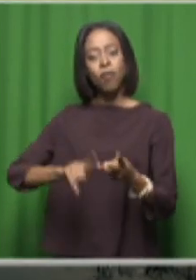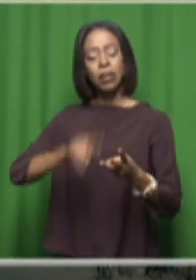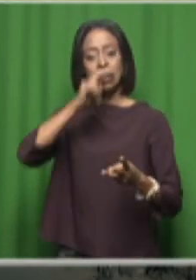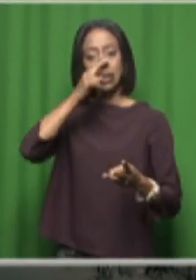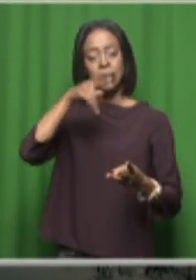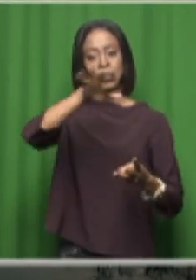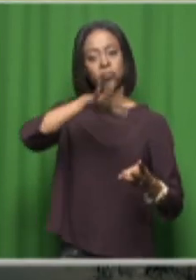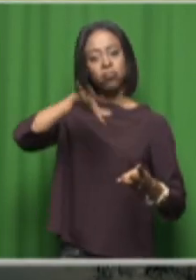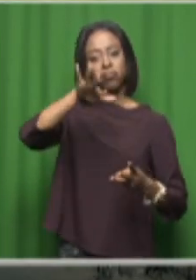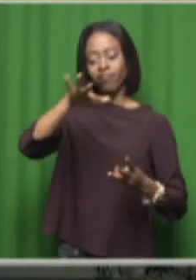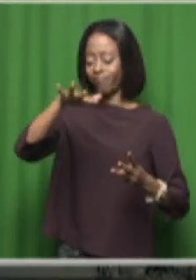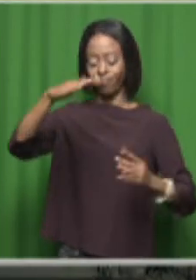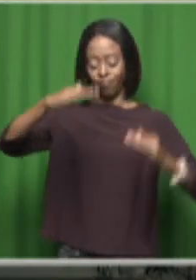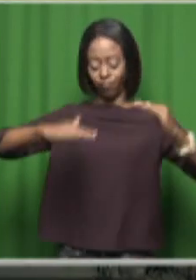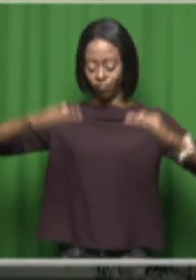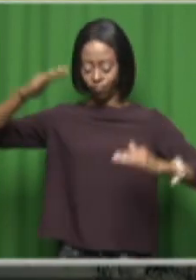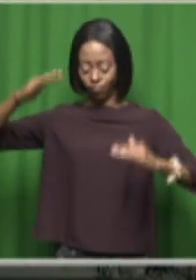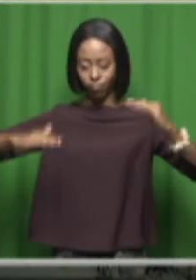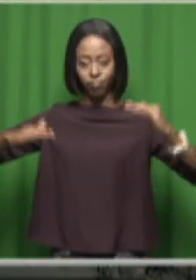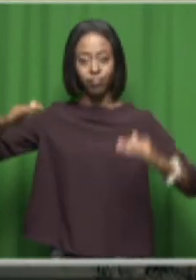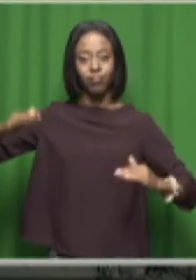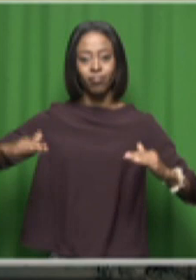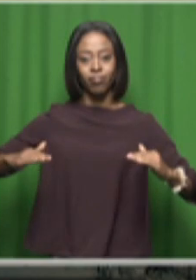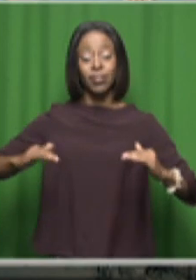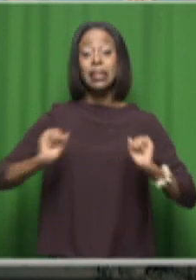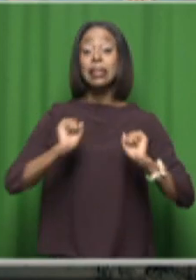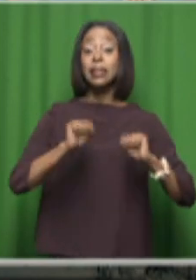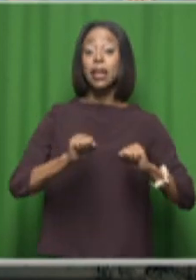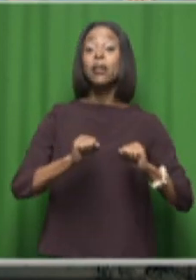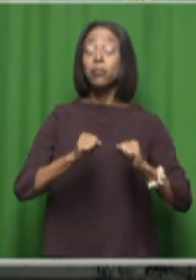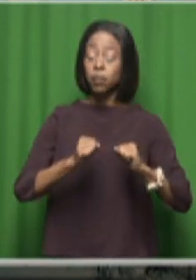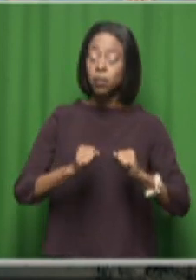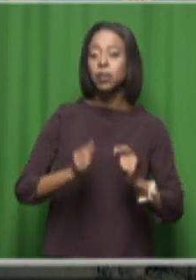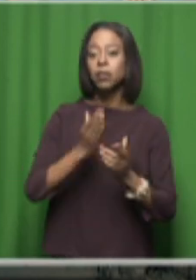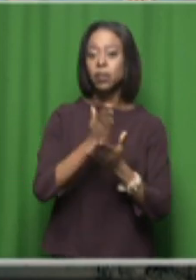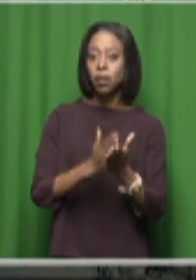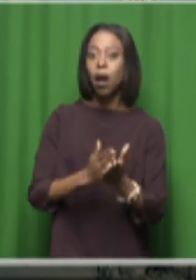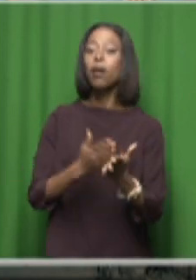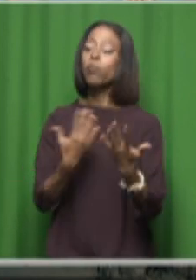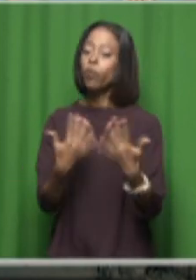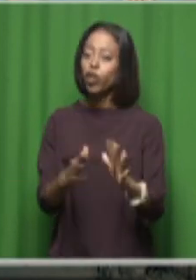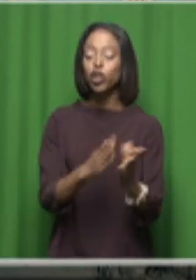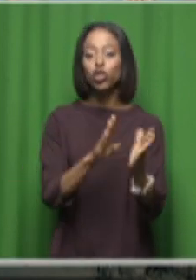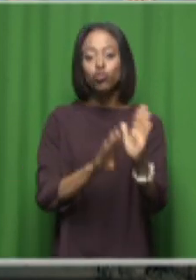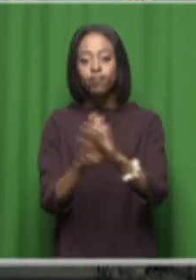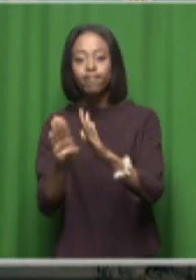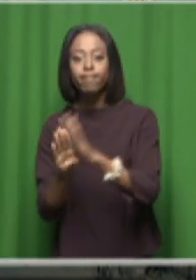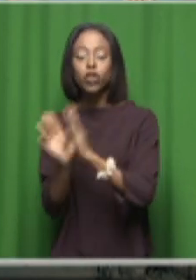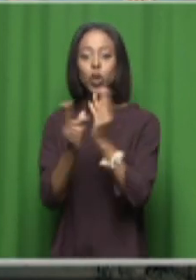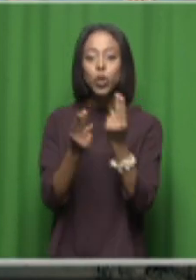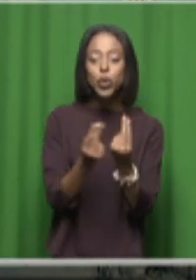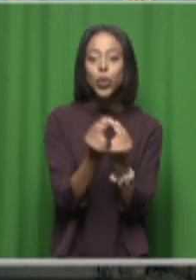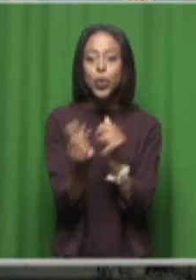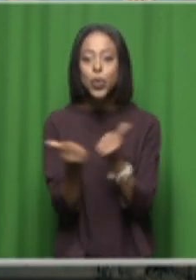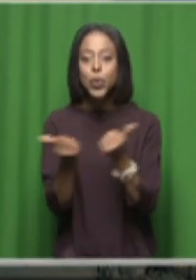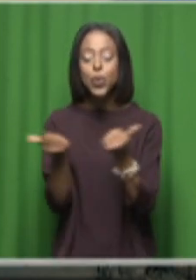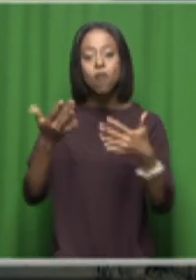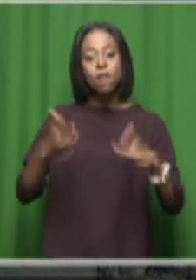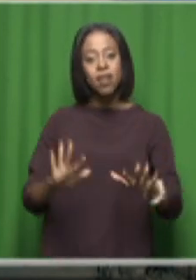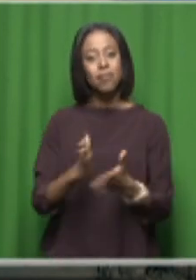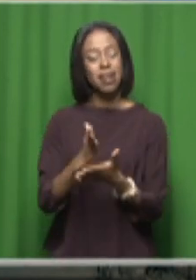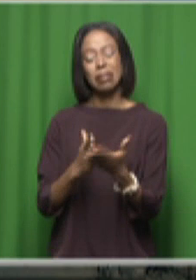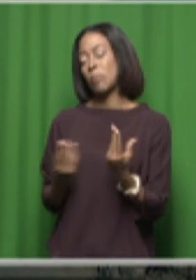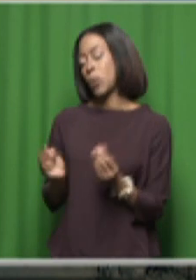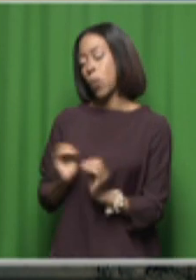quite terrible at this moment. Although there are great strides towards having good school infrastructure, there's still a